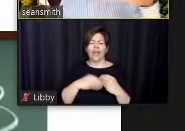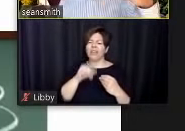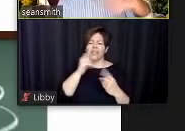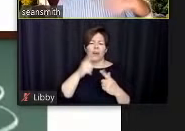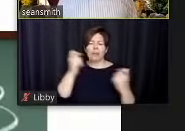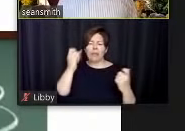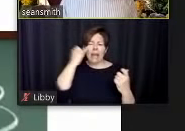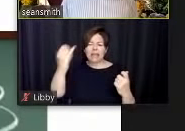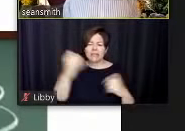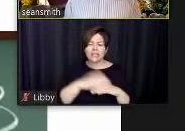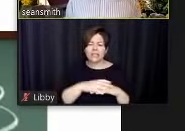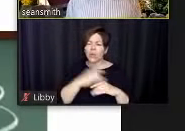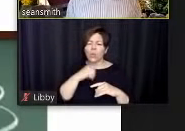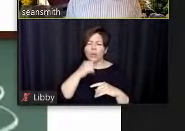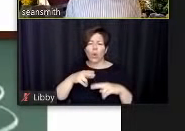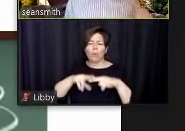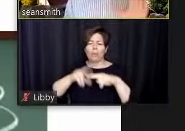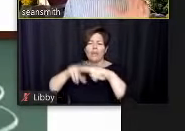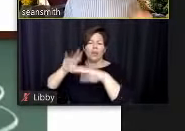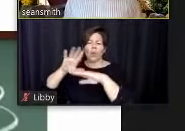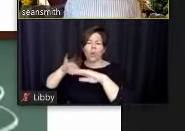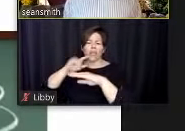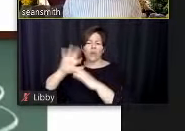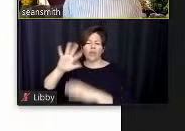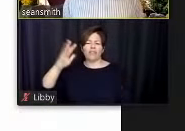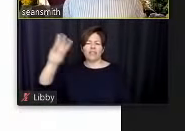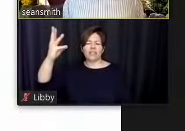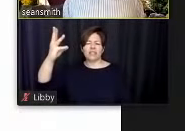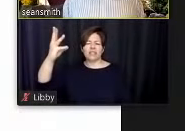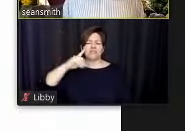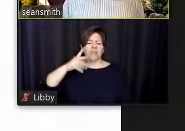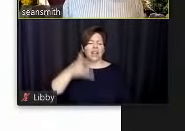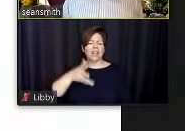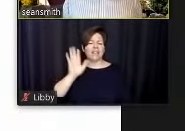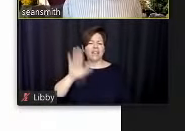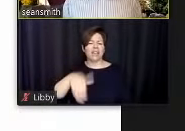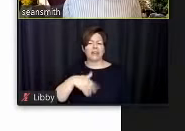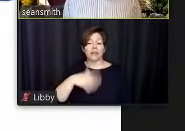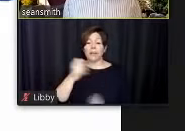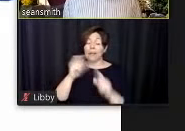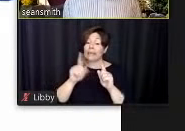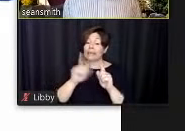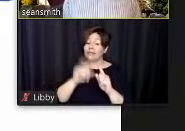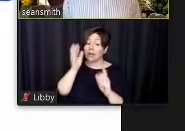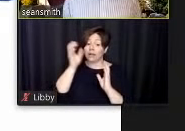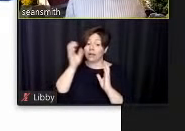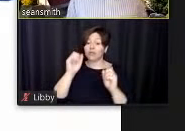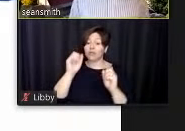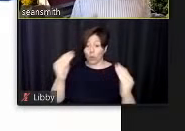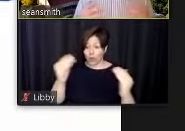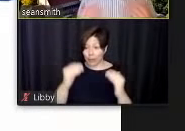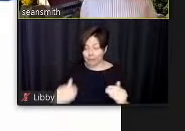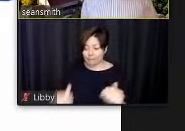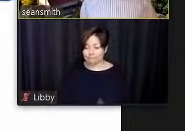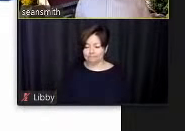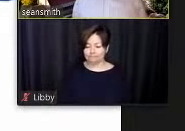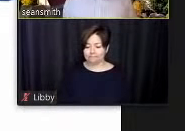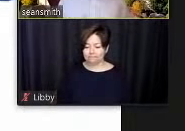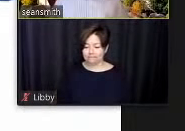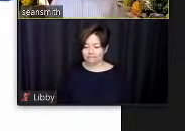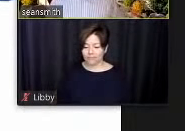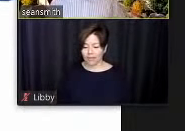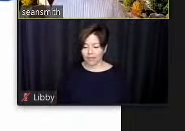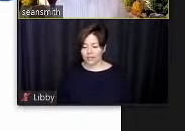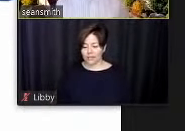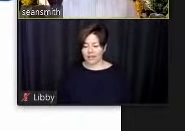isn't something we build on in fifth and sixth grade. I'll leave that there. Lots of different concepts. All right. So I want to finish here